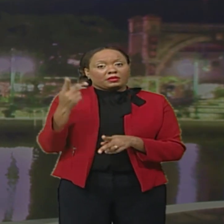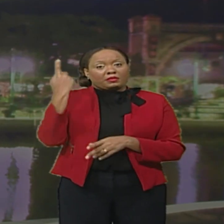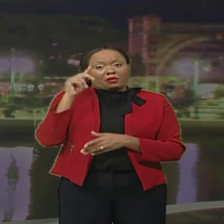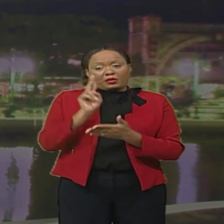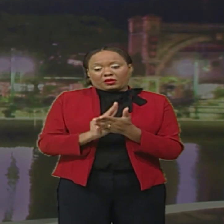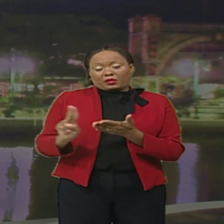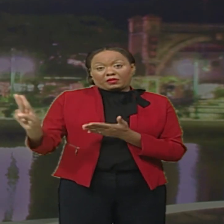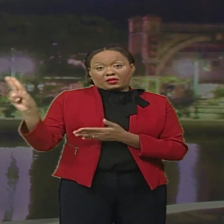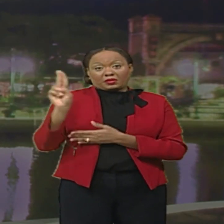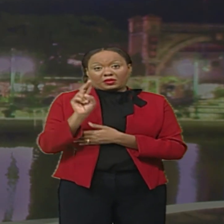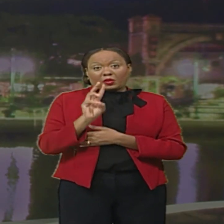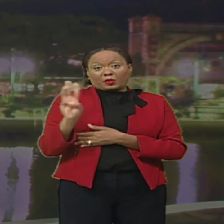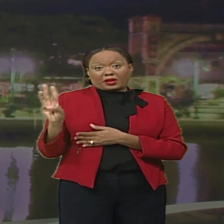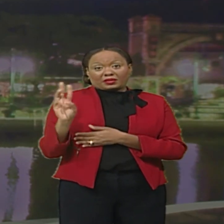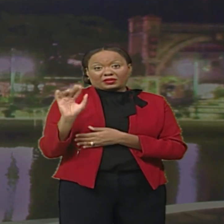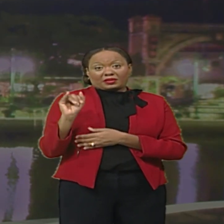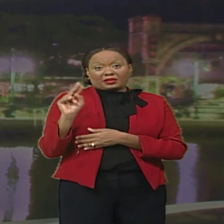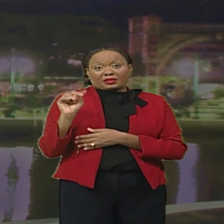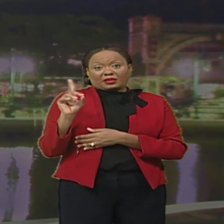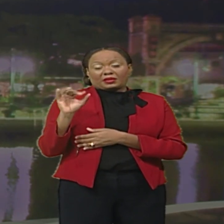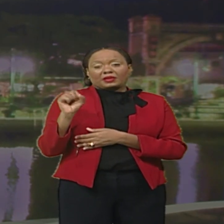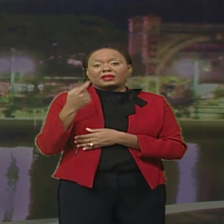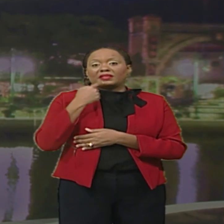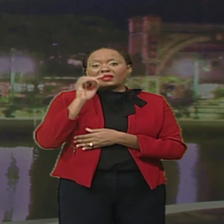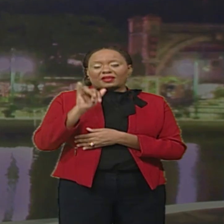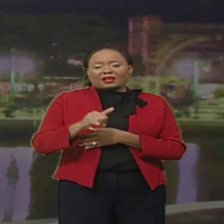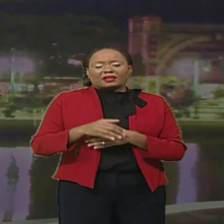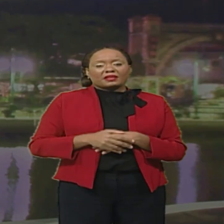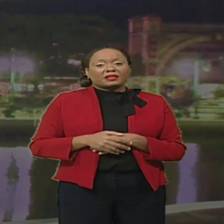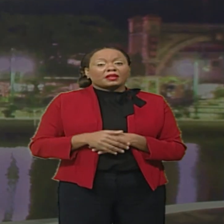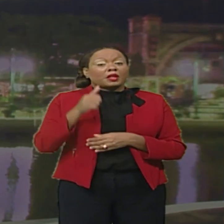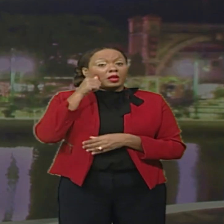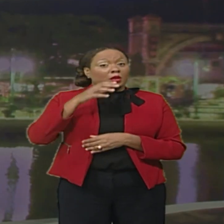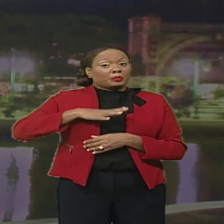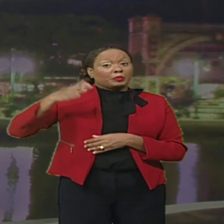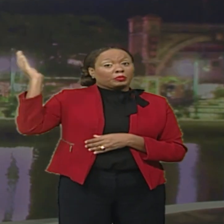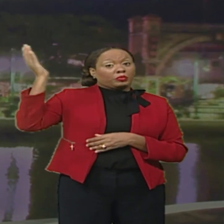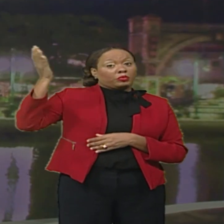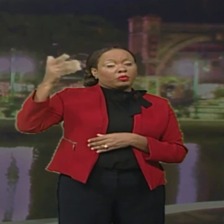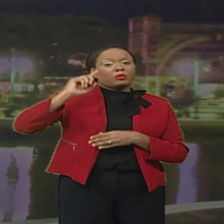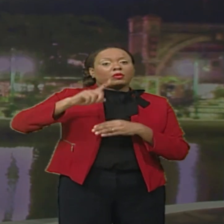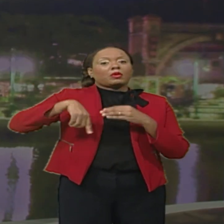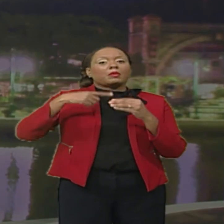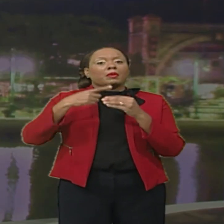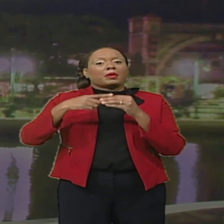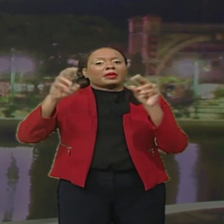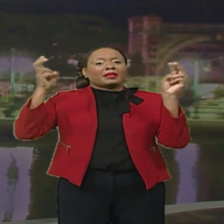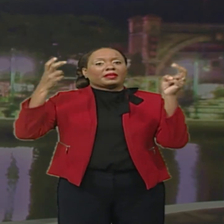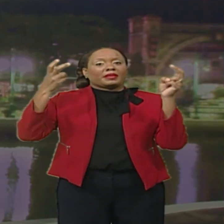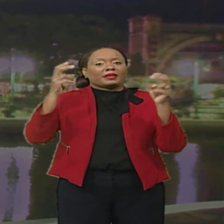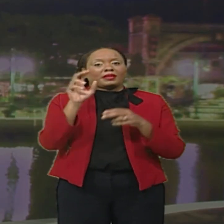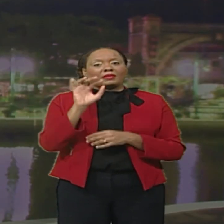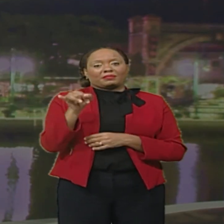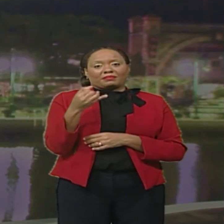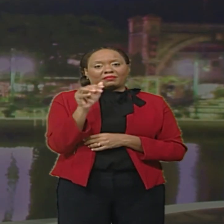campus, Dr. Elizabeth Watson. She was delivering a lecture on the entertainer, under the